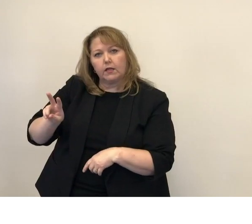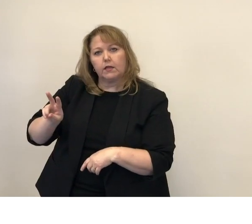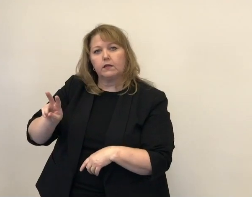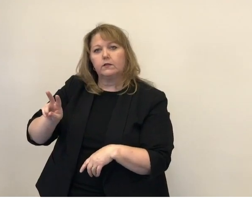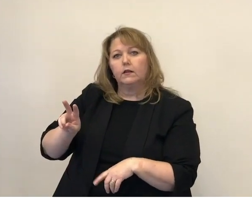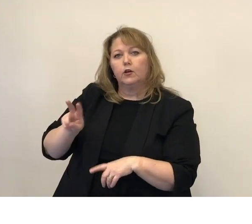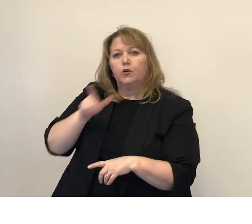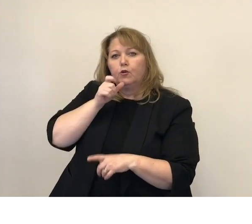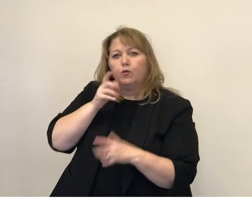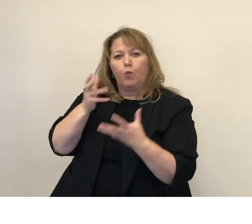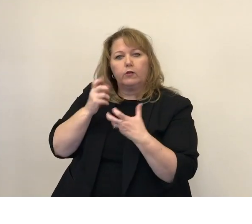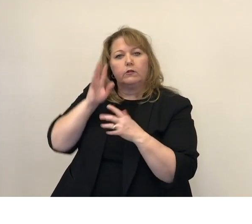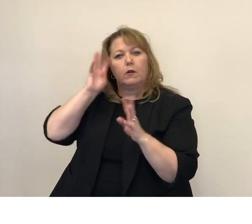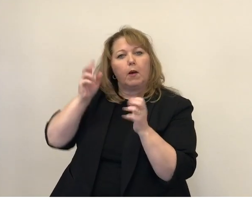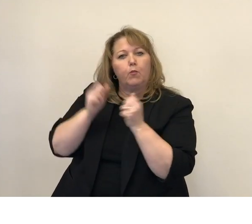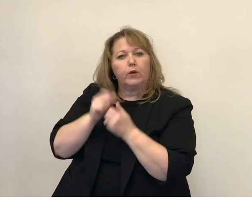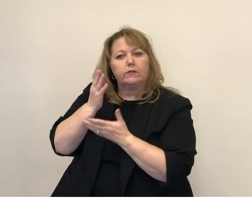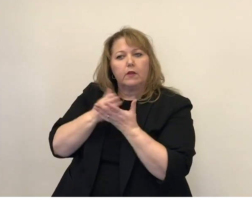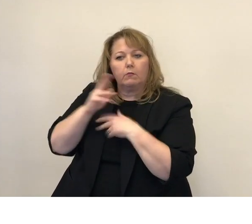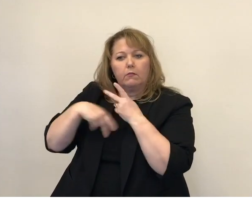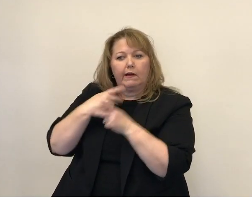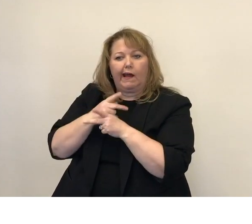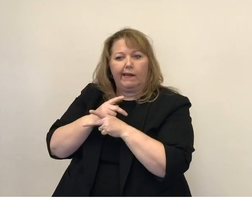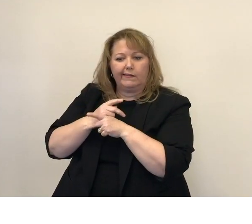concrete timetable?